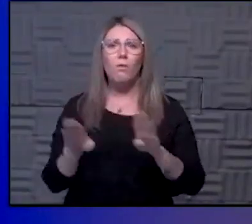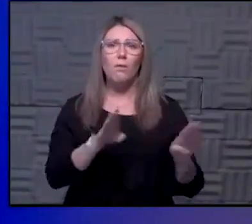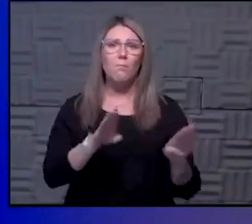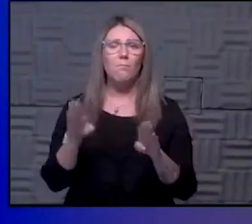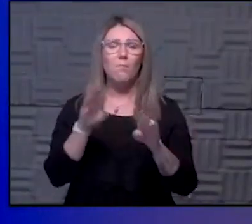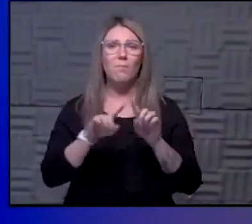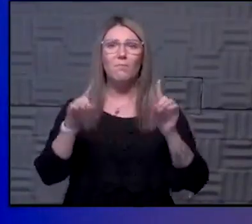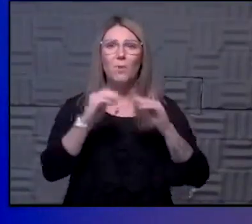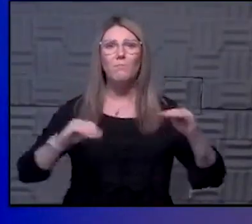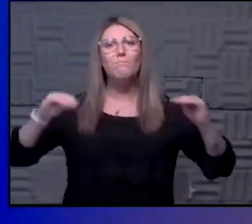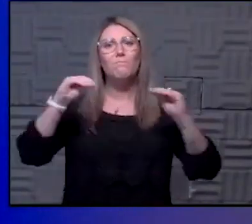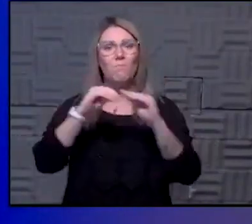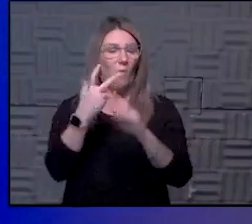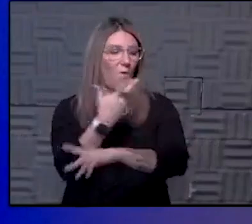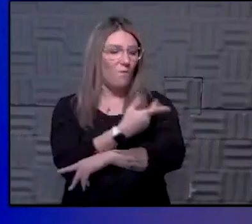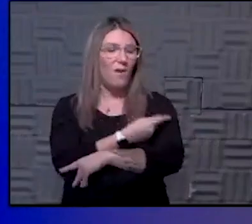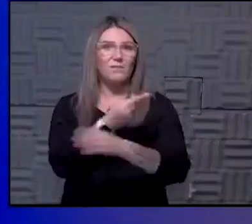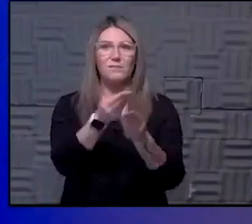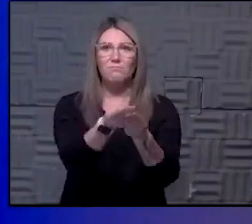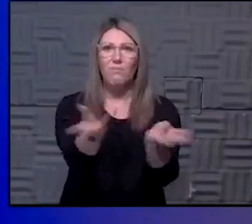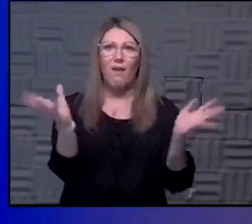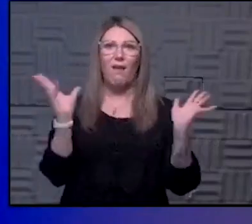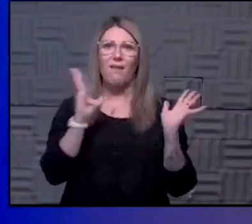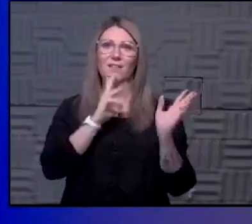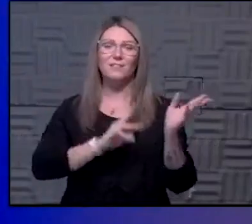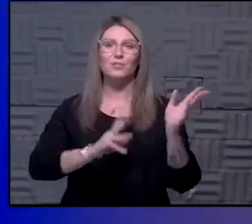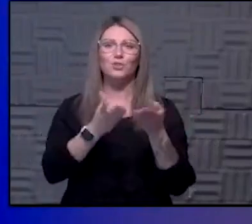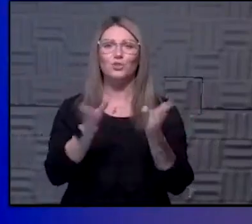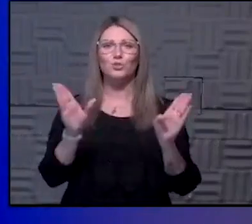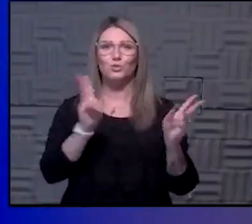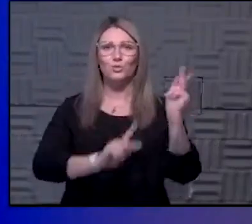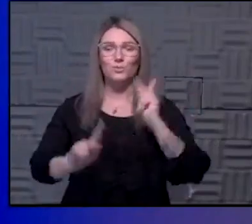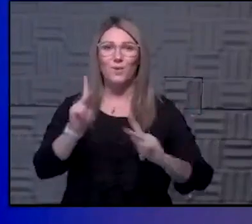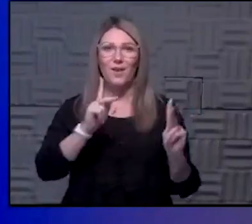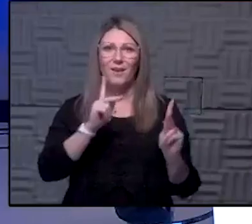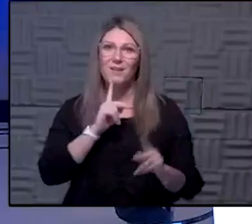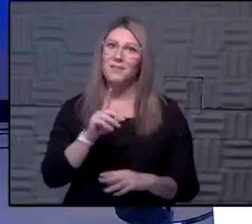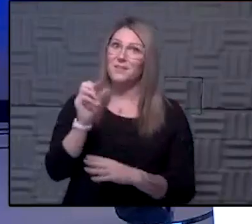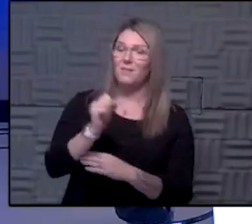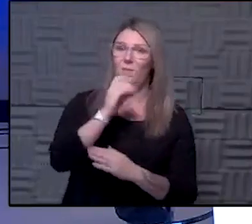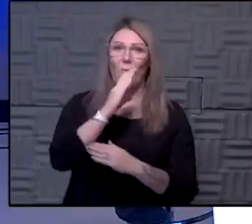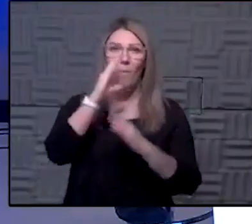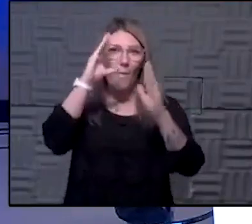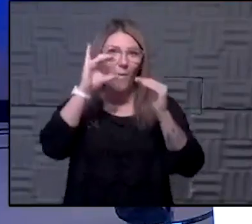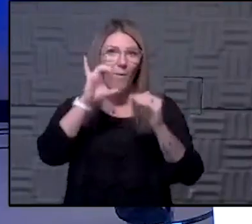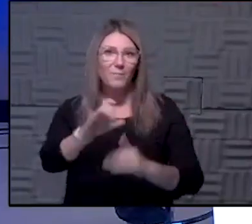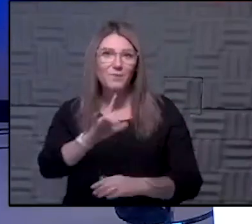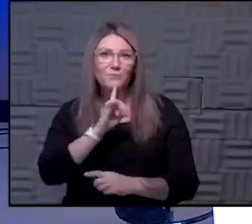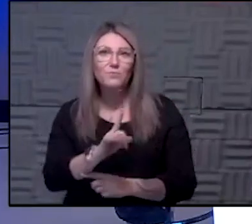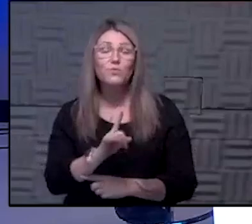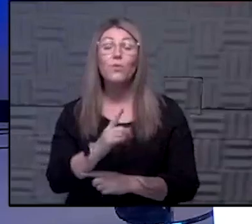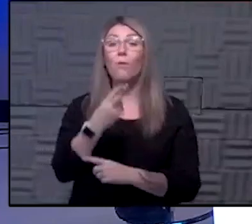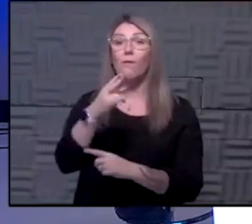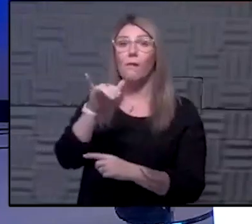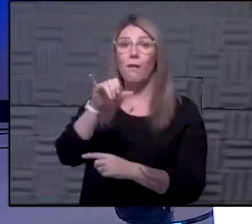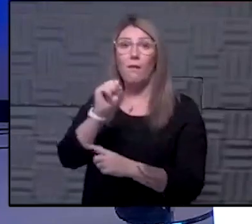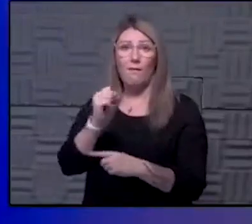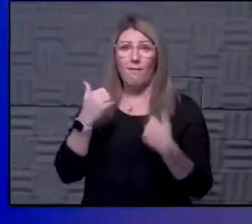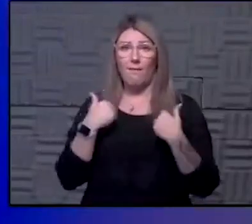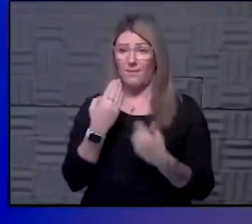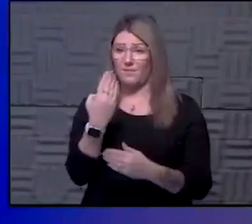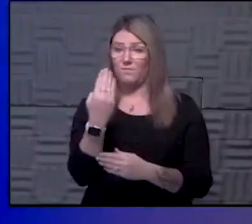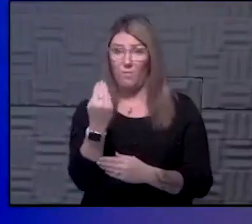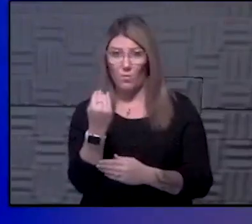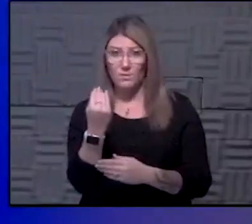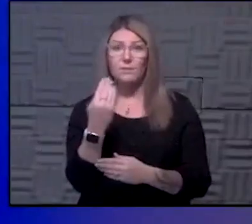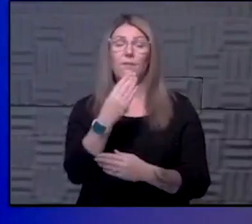roll out more vaccine to more and more of the general population. Oh, man, we got to hope that that's true. Yep. And then Hayes has 14 with